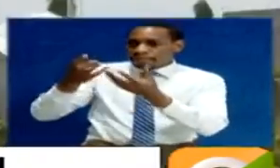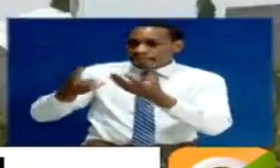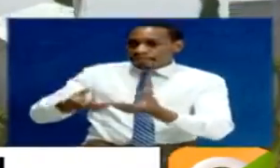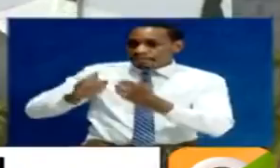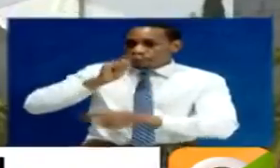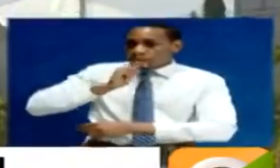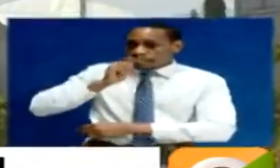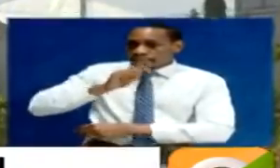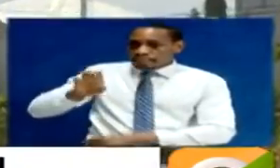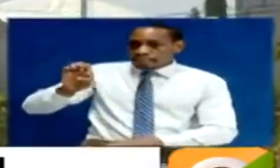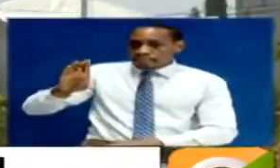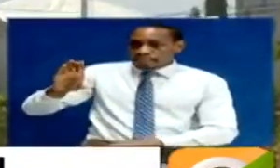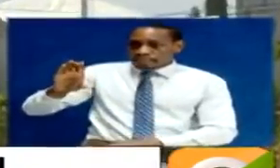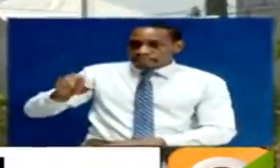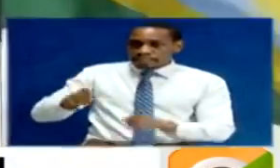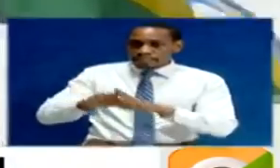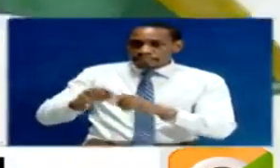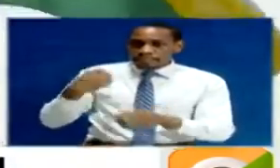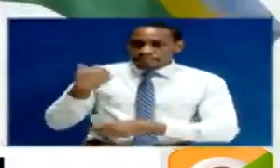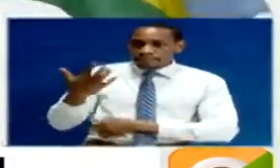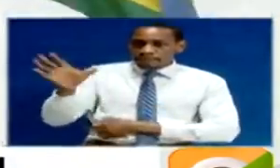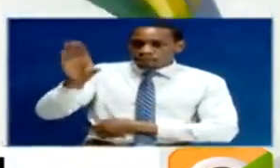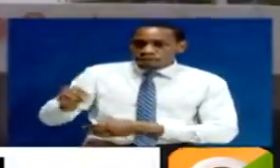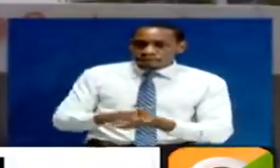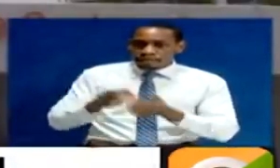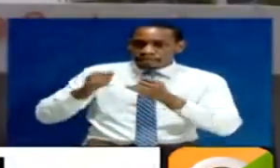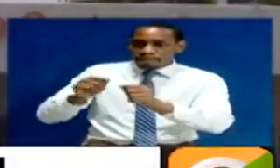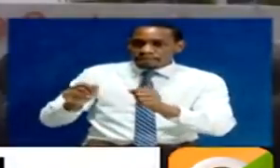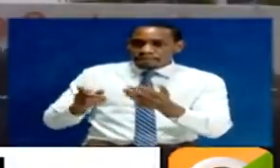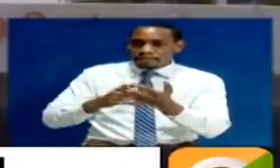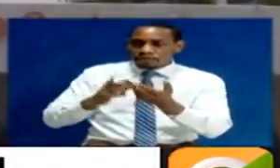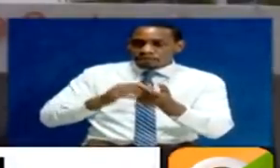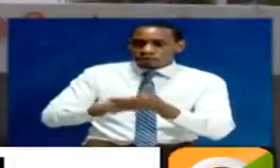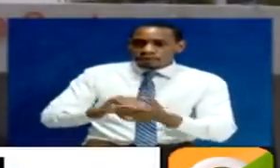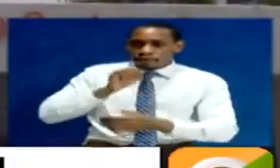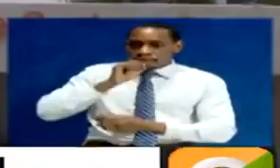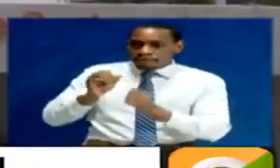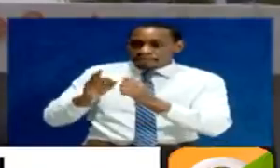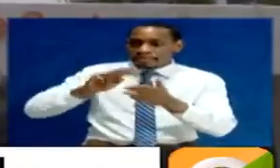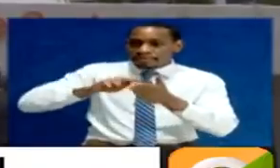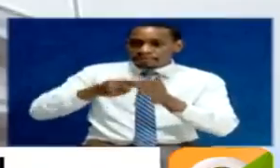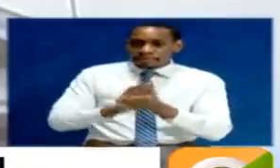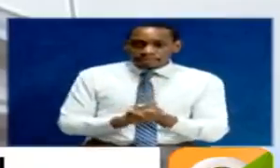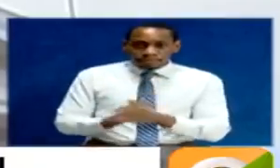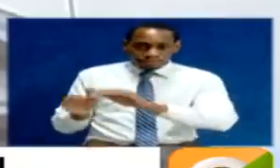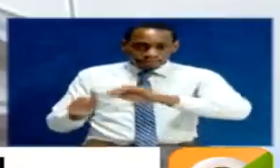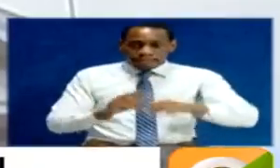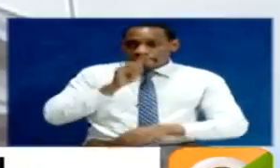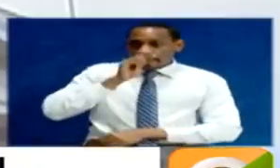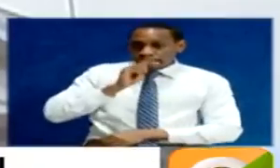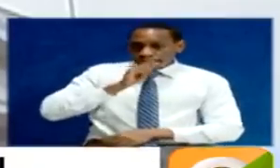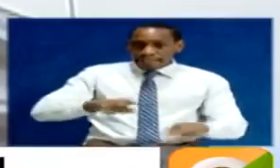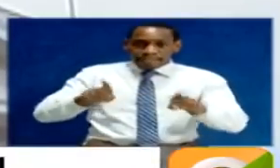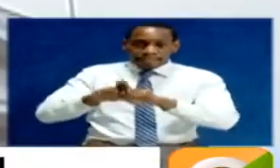EAC region and the fifth in the continent, having implemented a total of 513 projects. On its part, Tanzania has